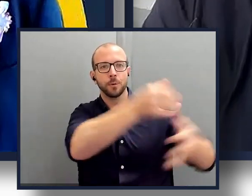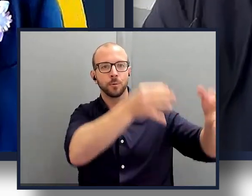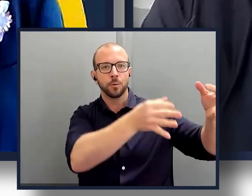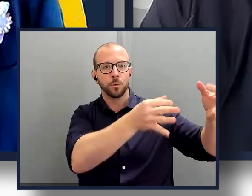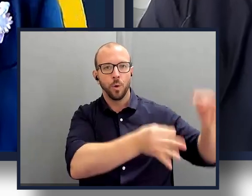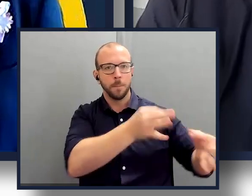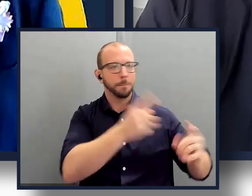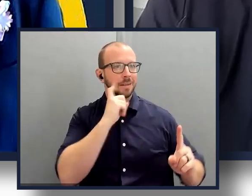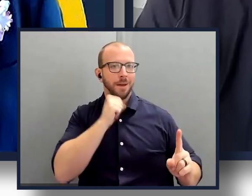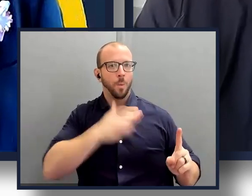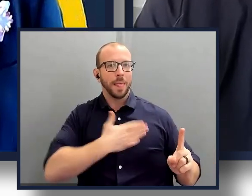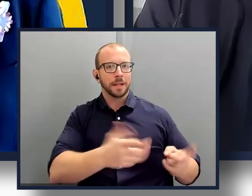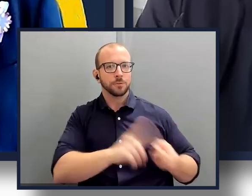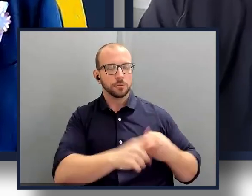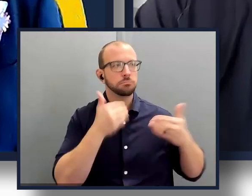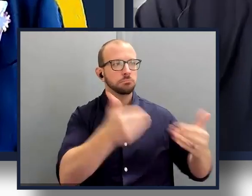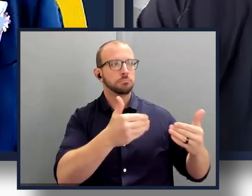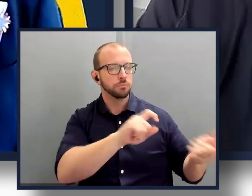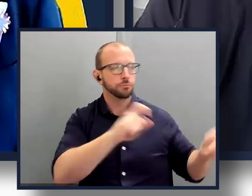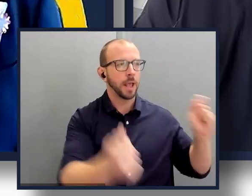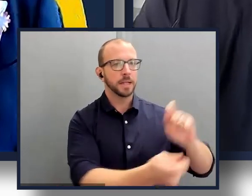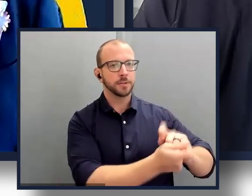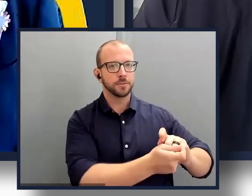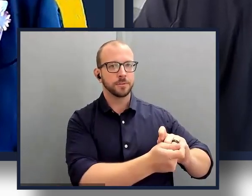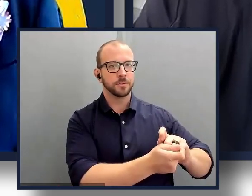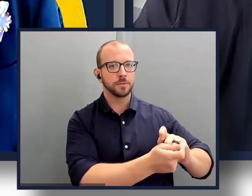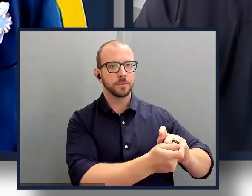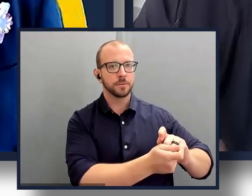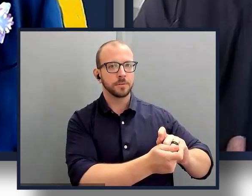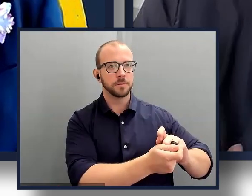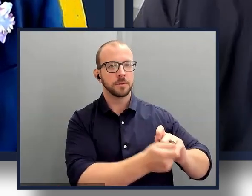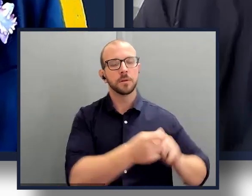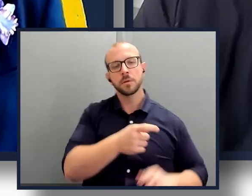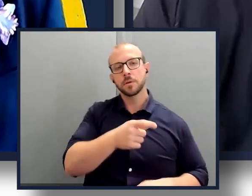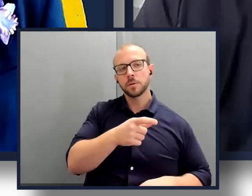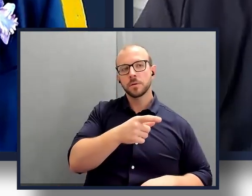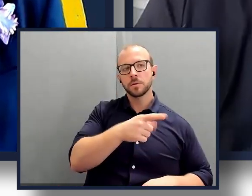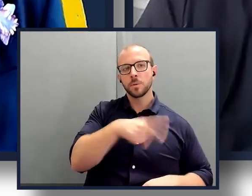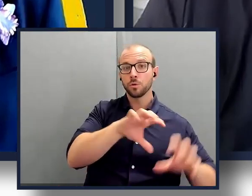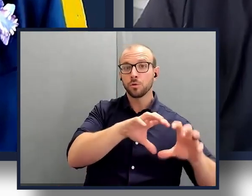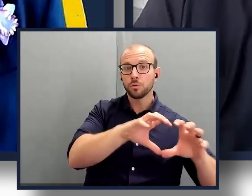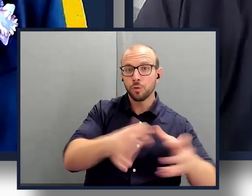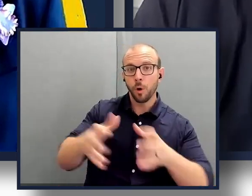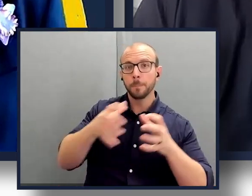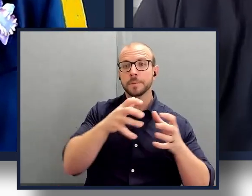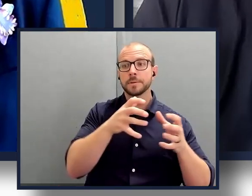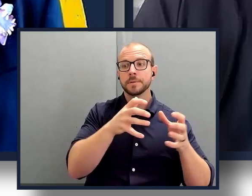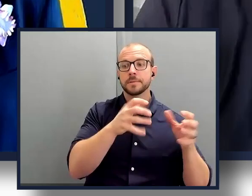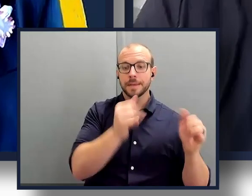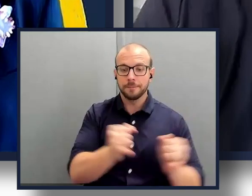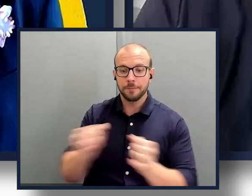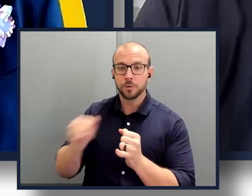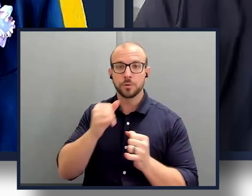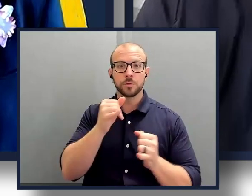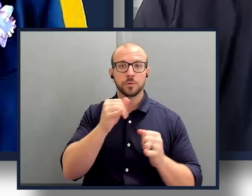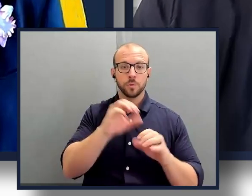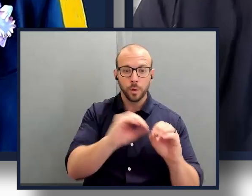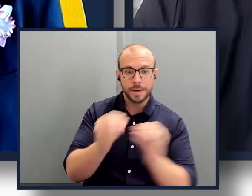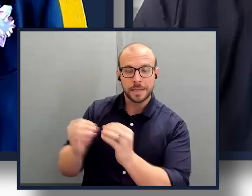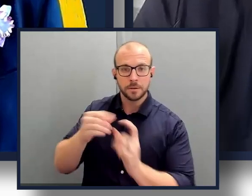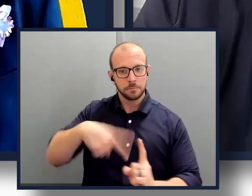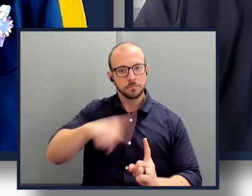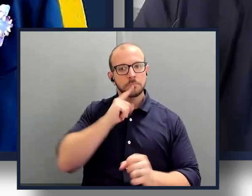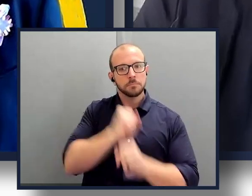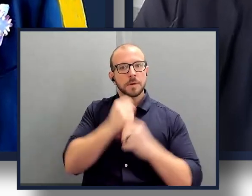it, those groups and individuals and organizations that do care deeply about preventing